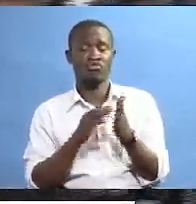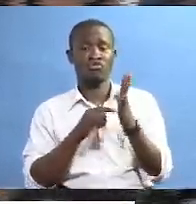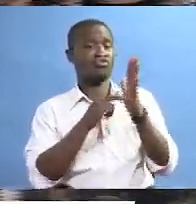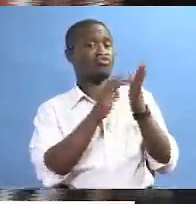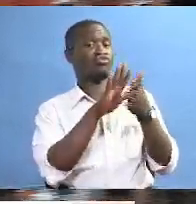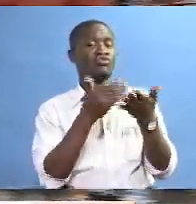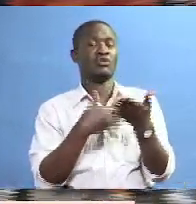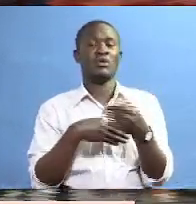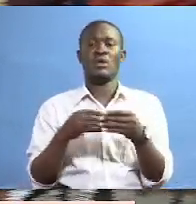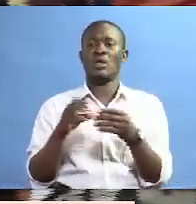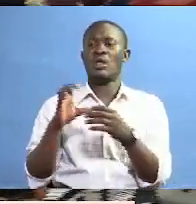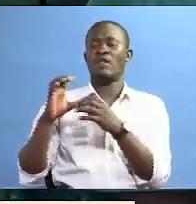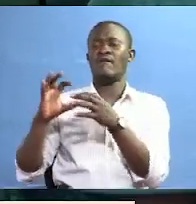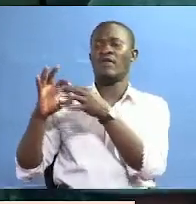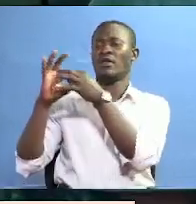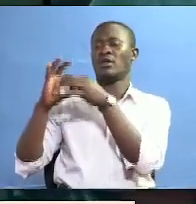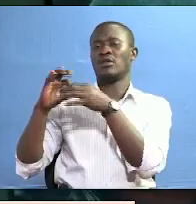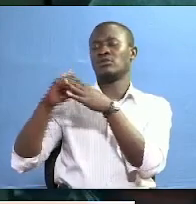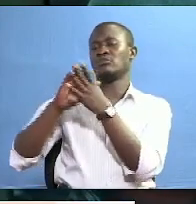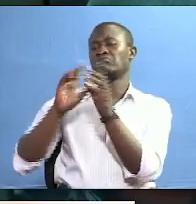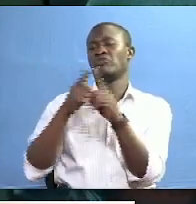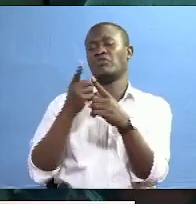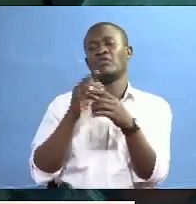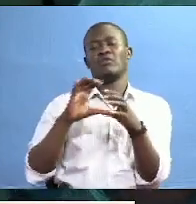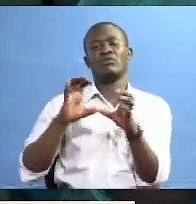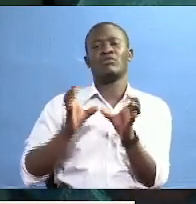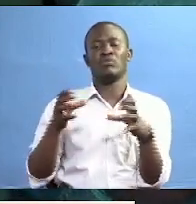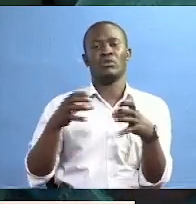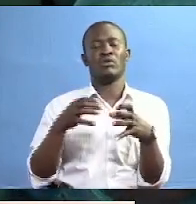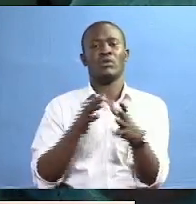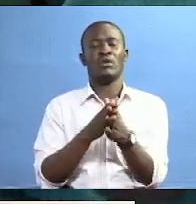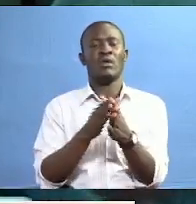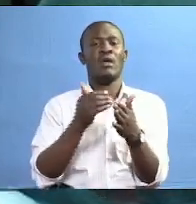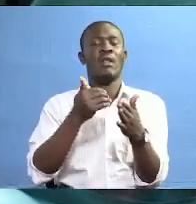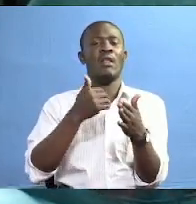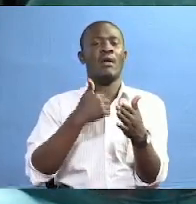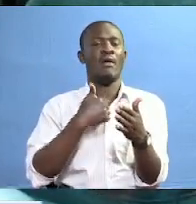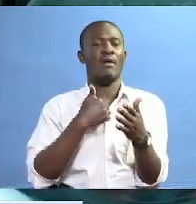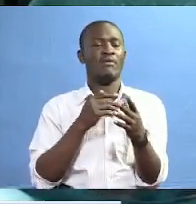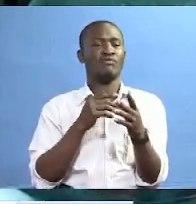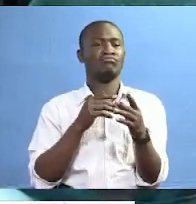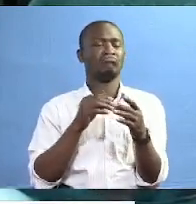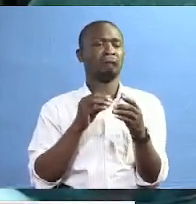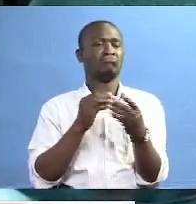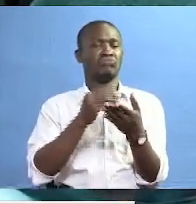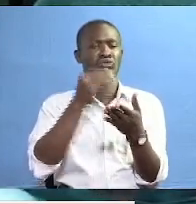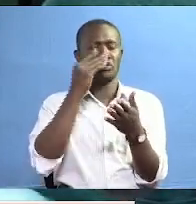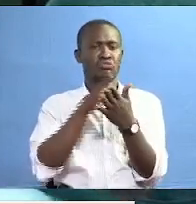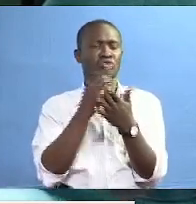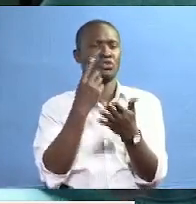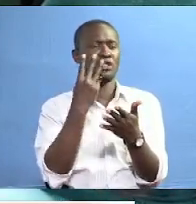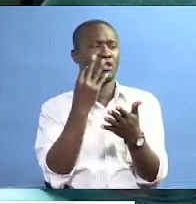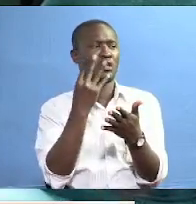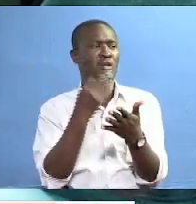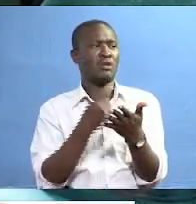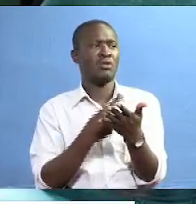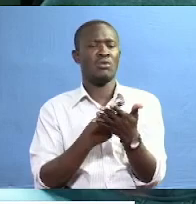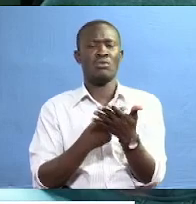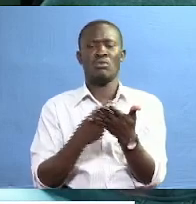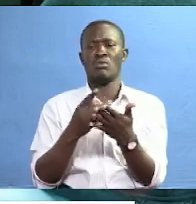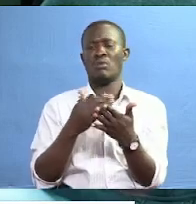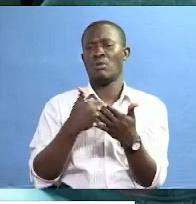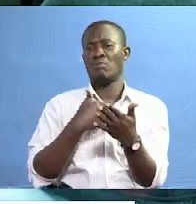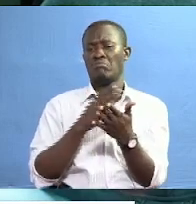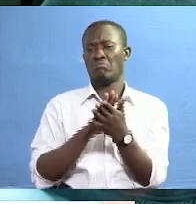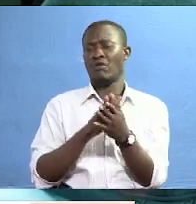mila na tamaduni za jamii tofauti. Michelle Ngugi, I have been preparing for this event for I think 3 weeks,